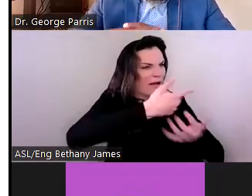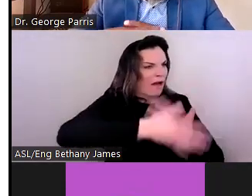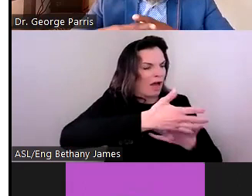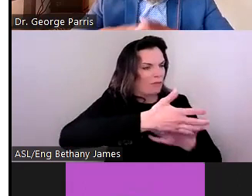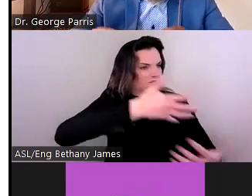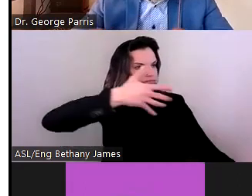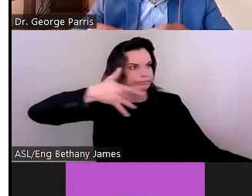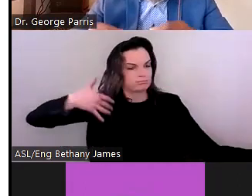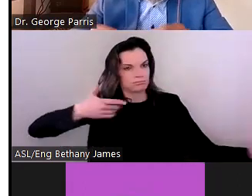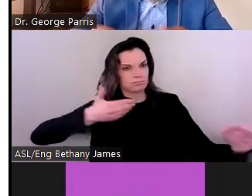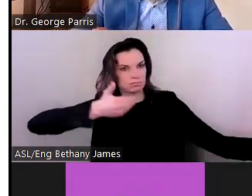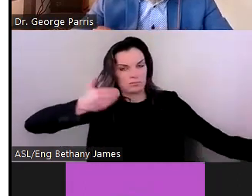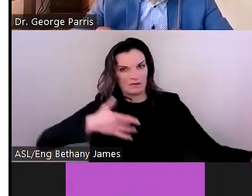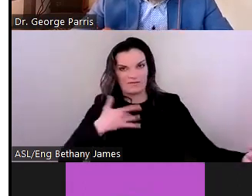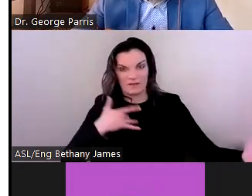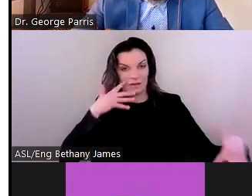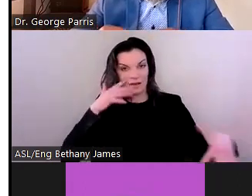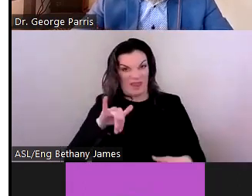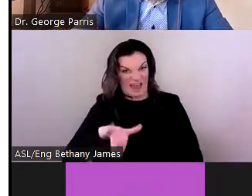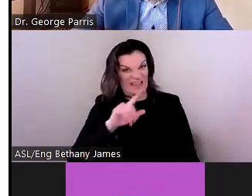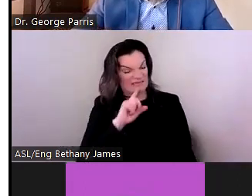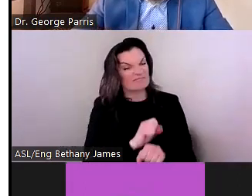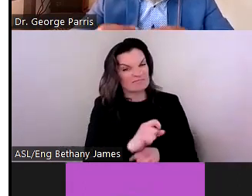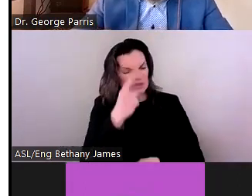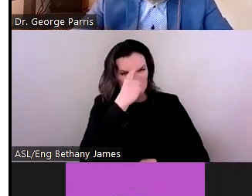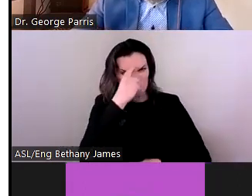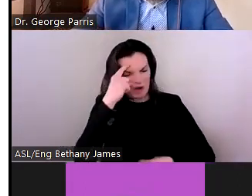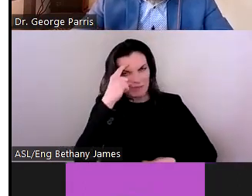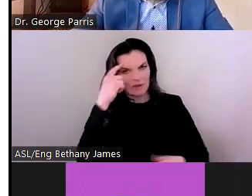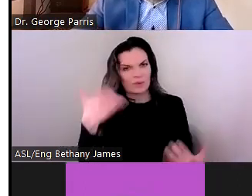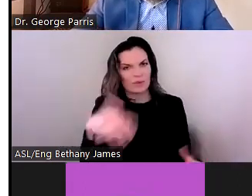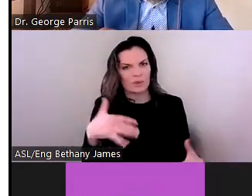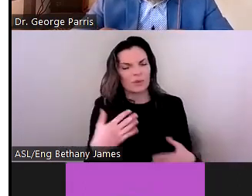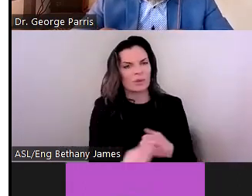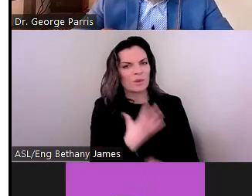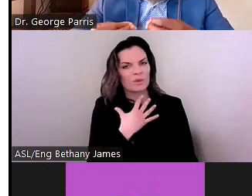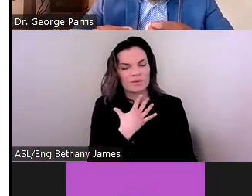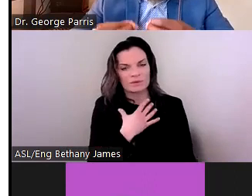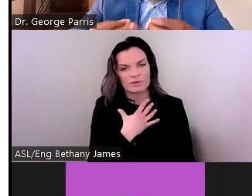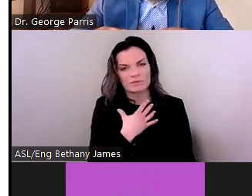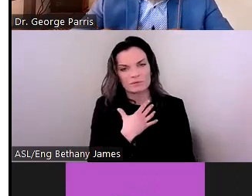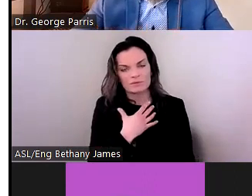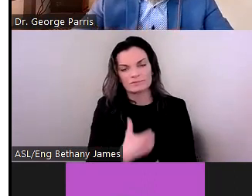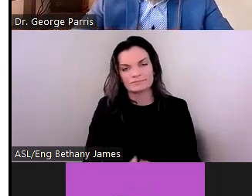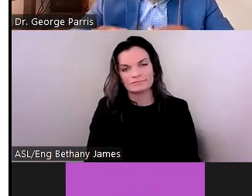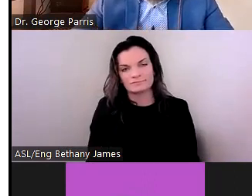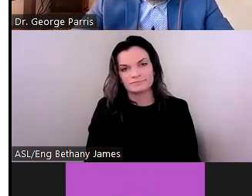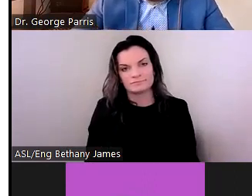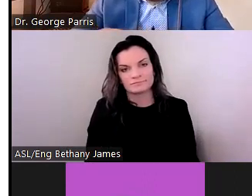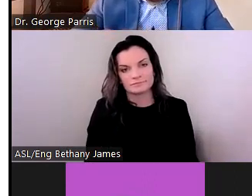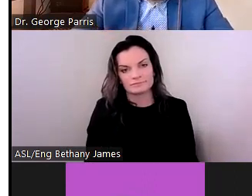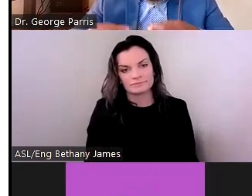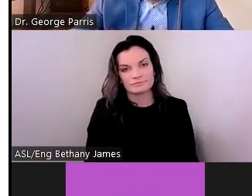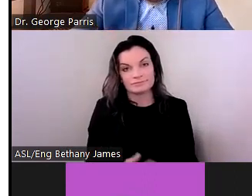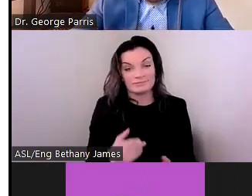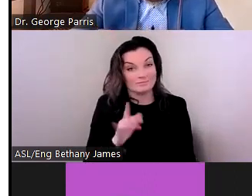So that trauma alone that some of us acquired from being away due to